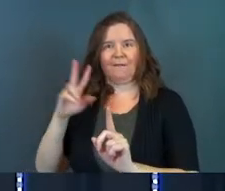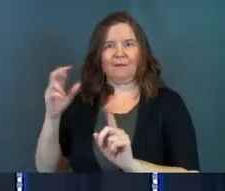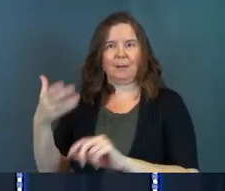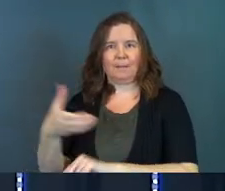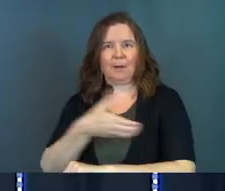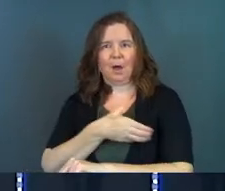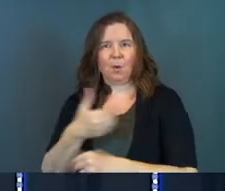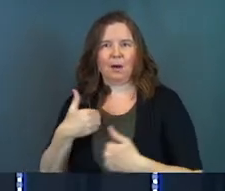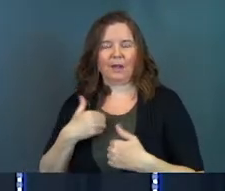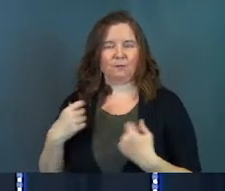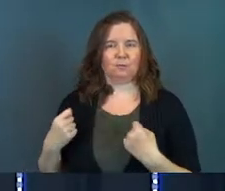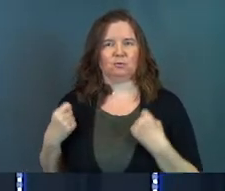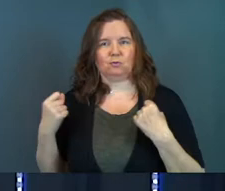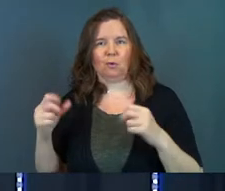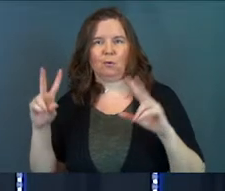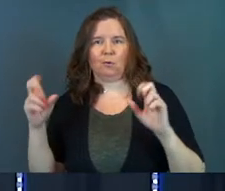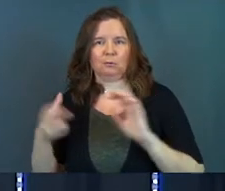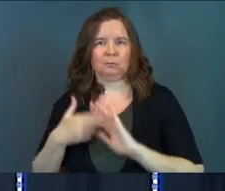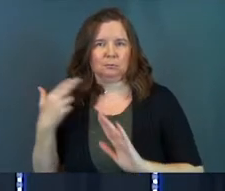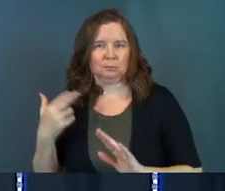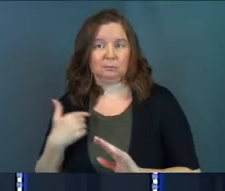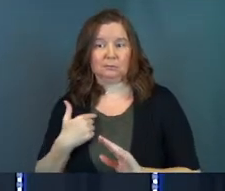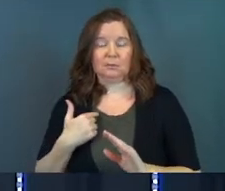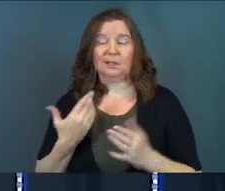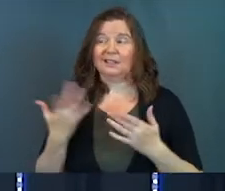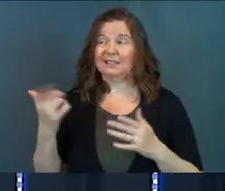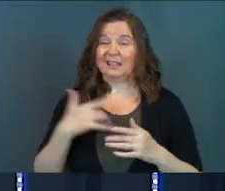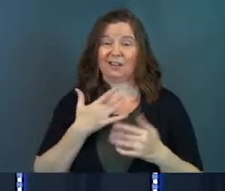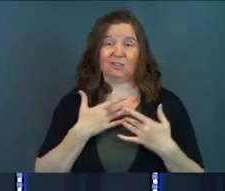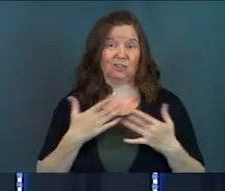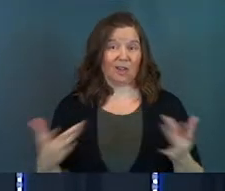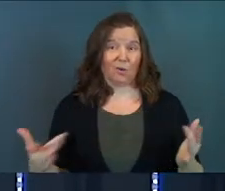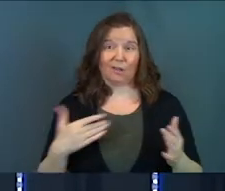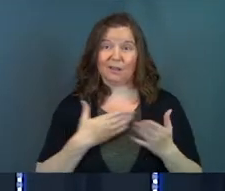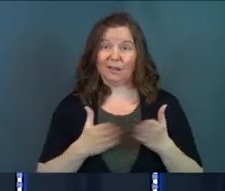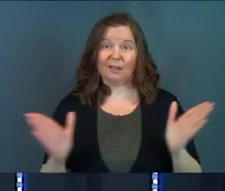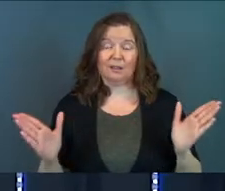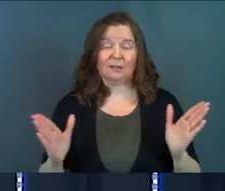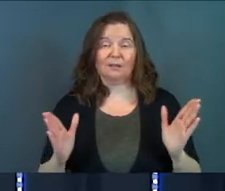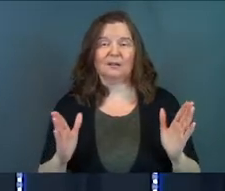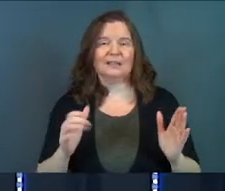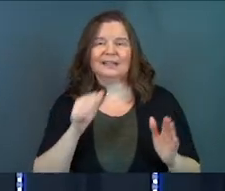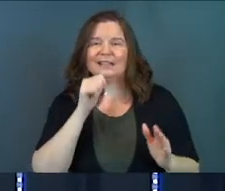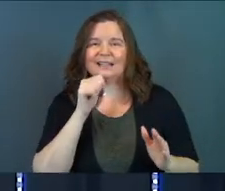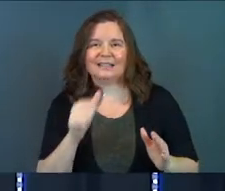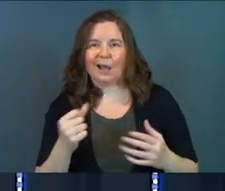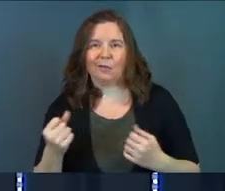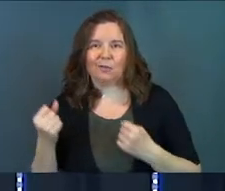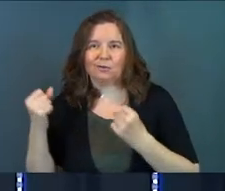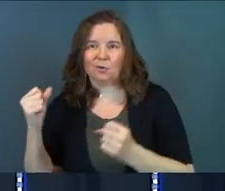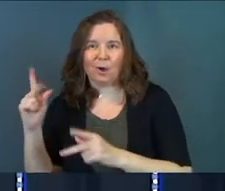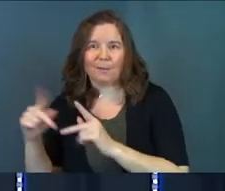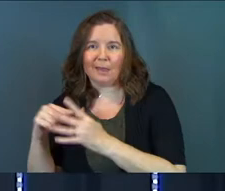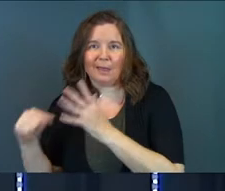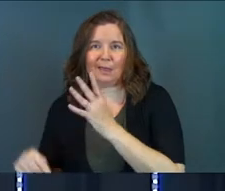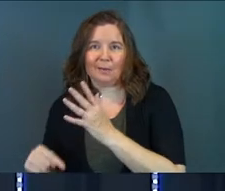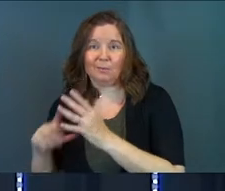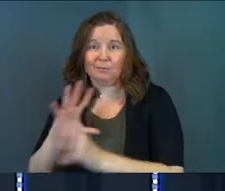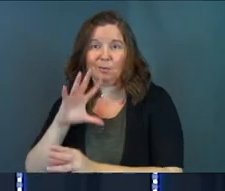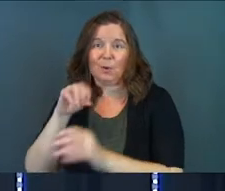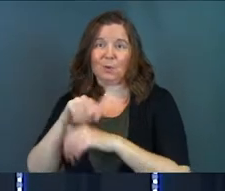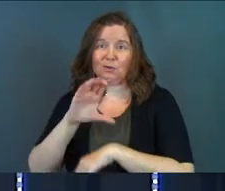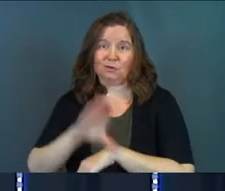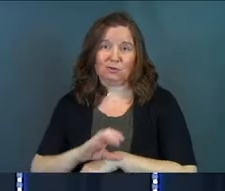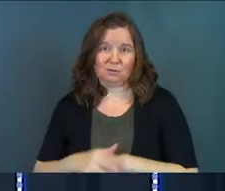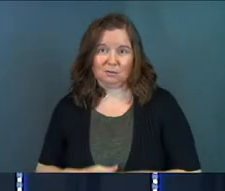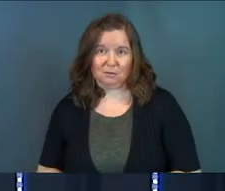power and like to be strong. He's like, generally speaking, it's not the strong people who end up in